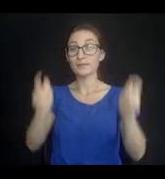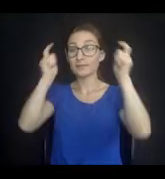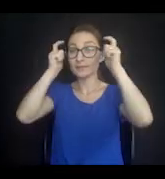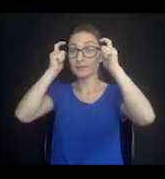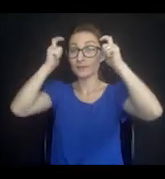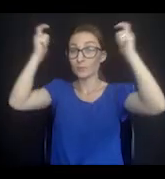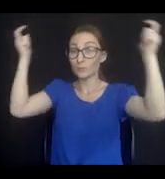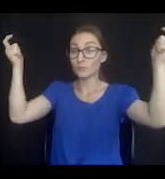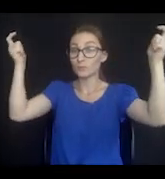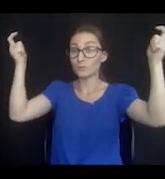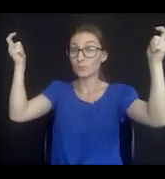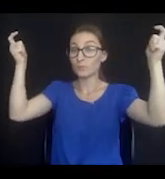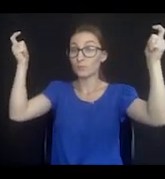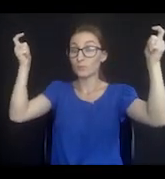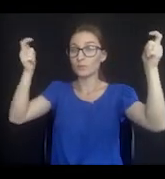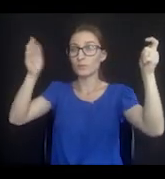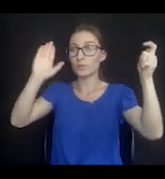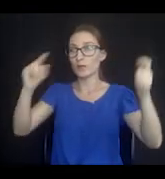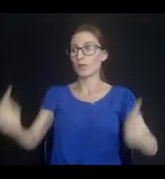realistic necessarily.